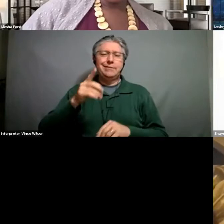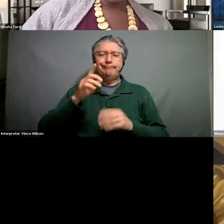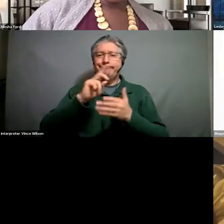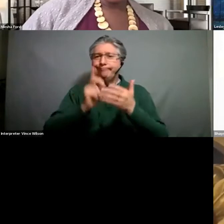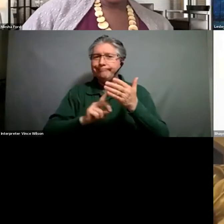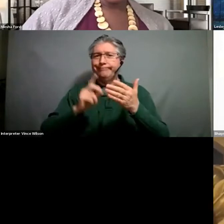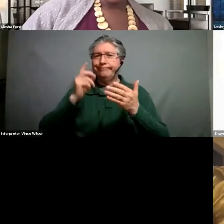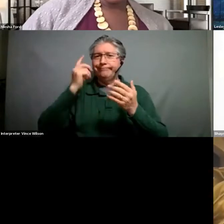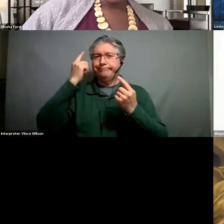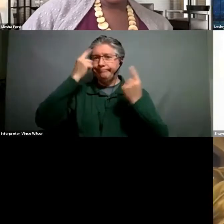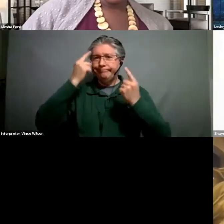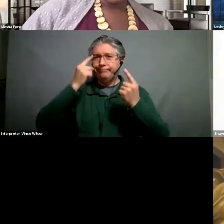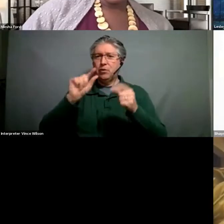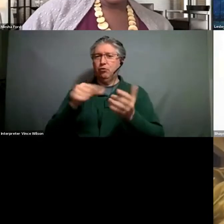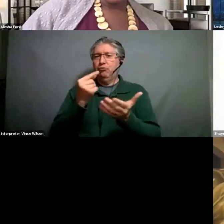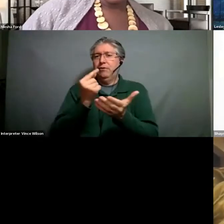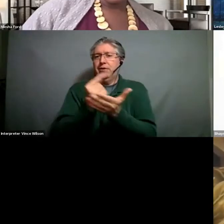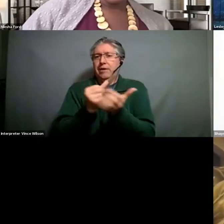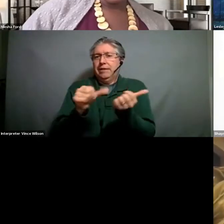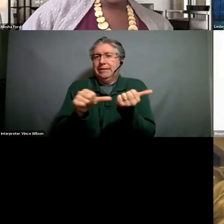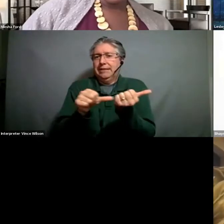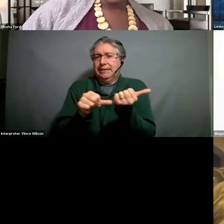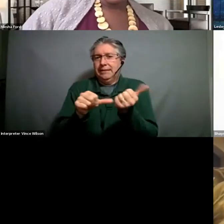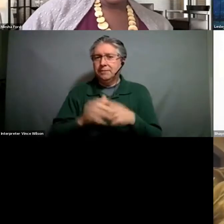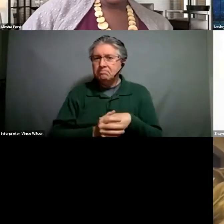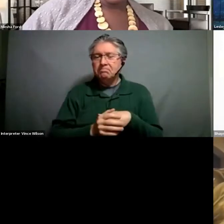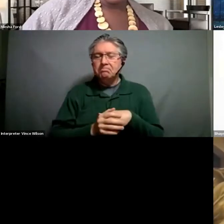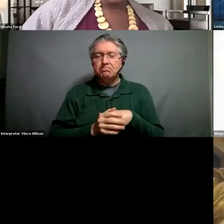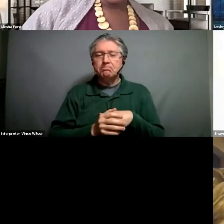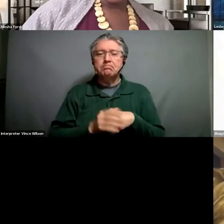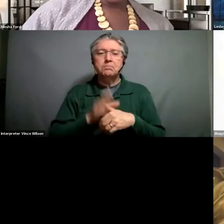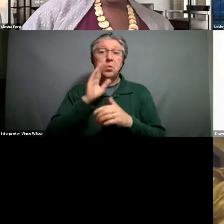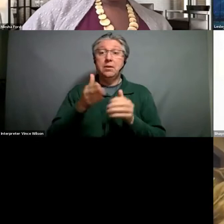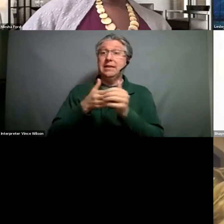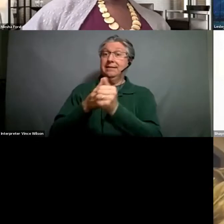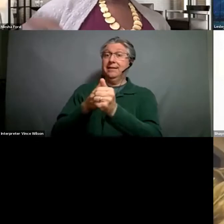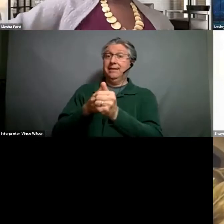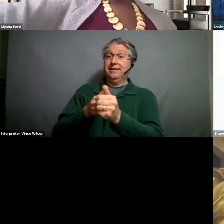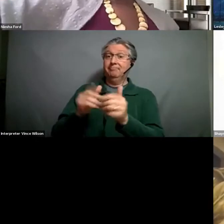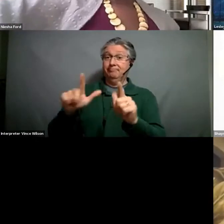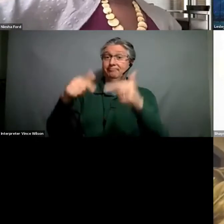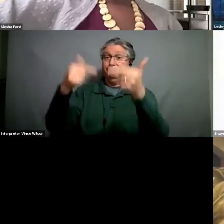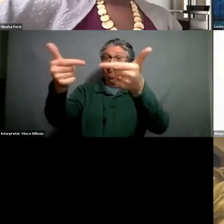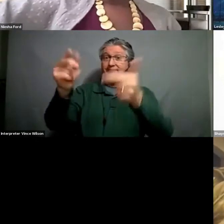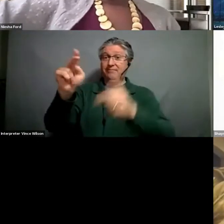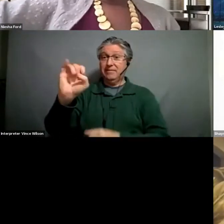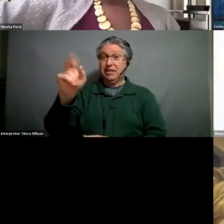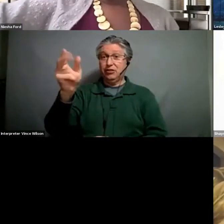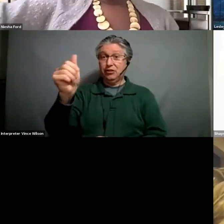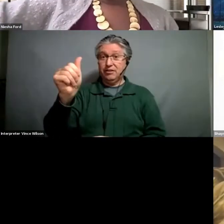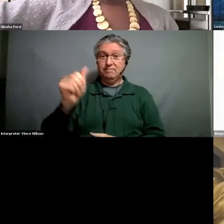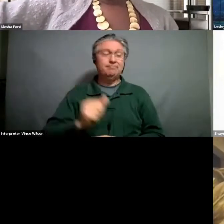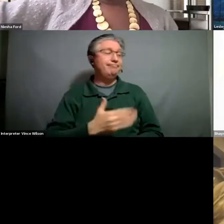one of our design thinking graduate assistants, and she's gonna lead us through the gumbo today. So Niesha, over to you.